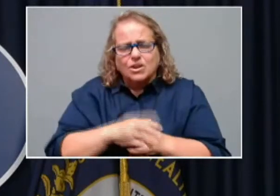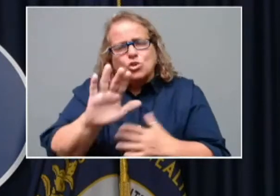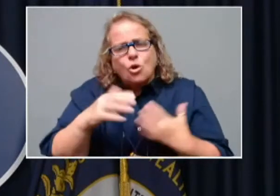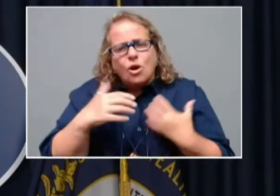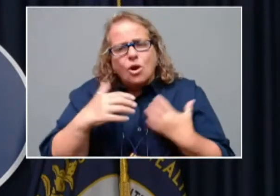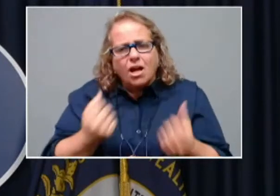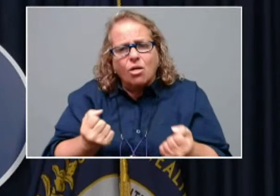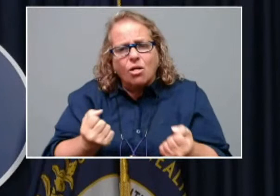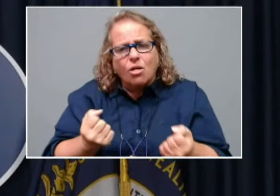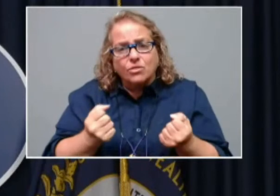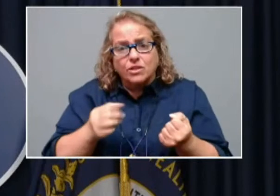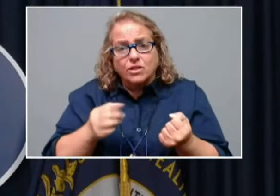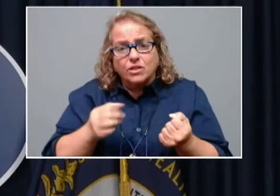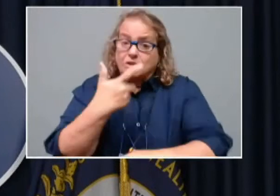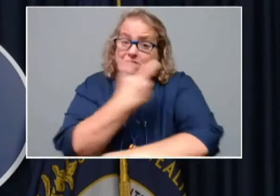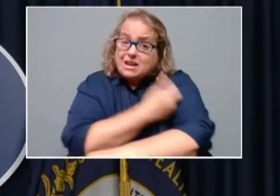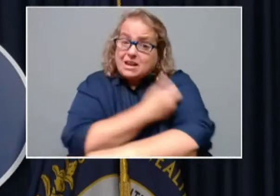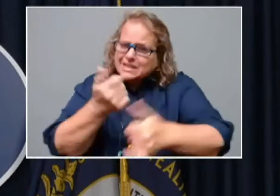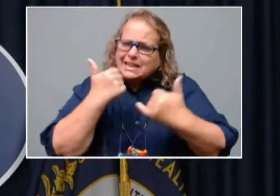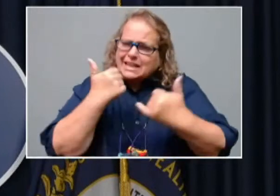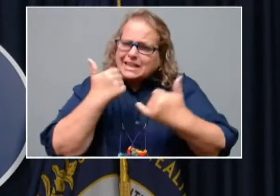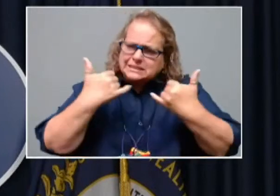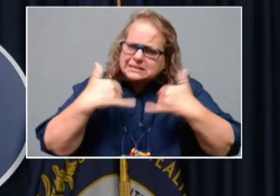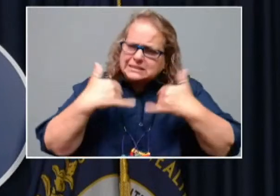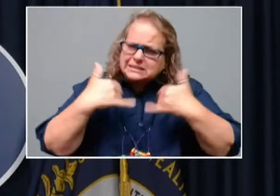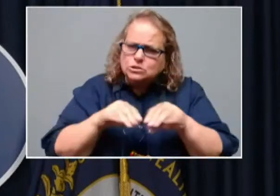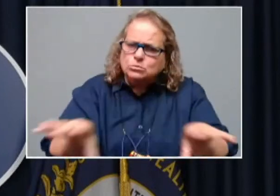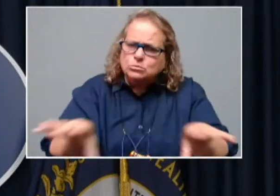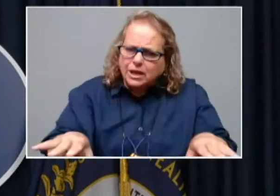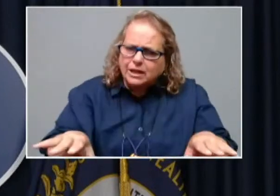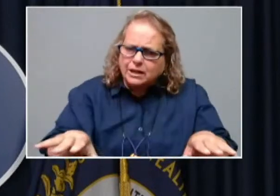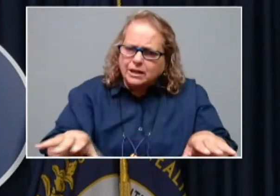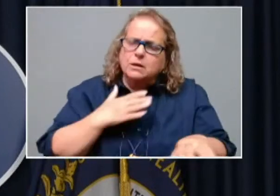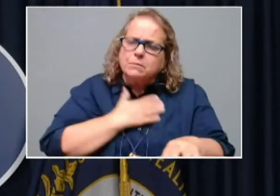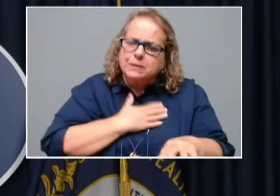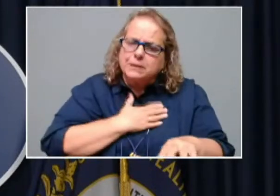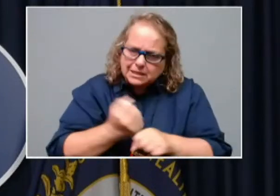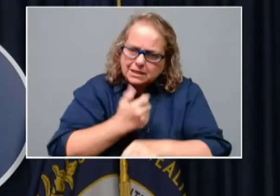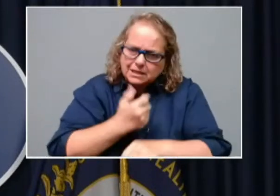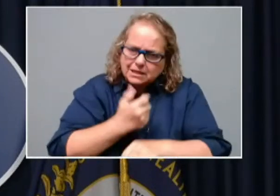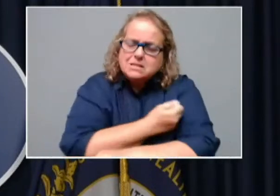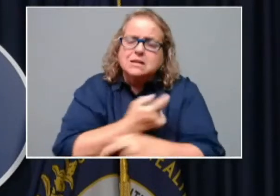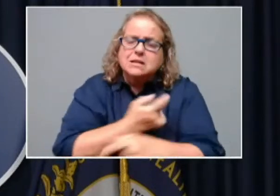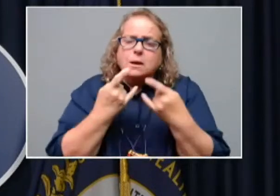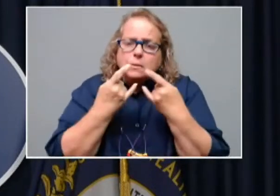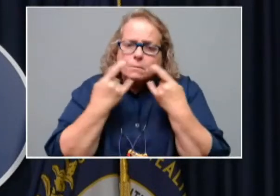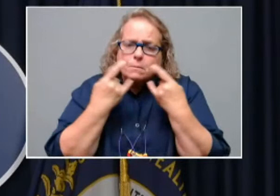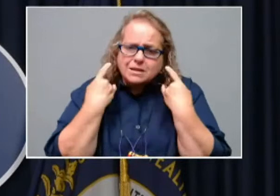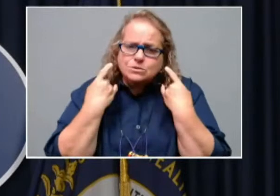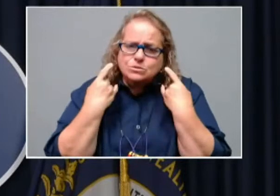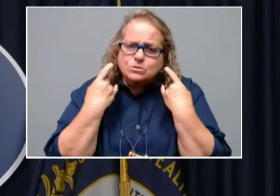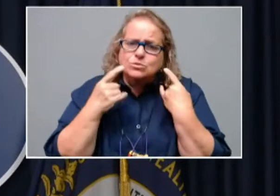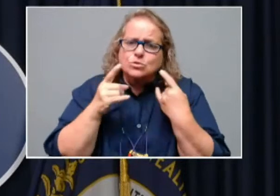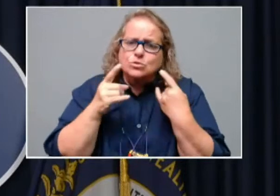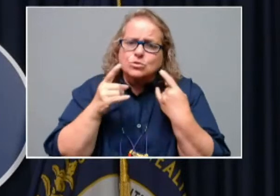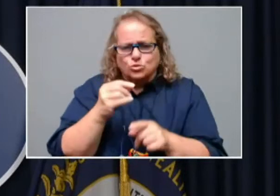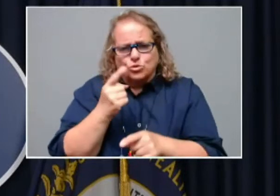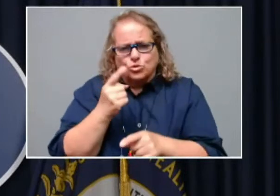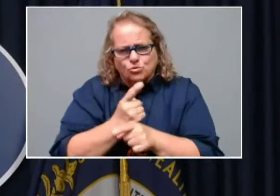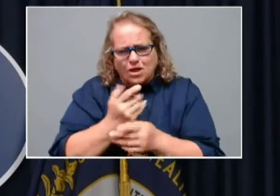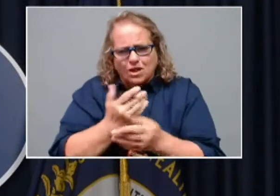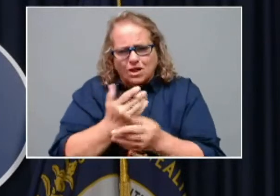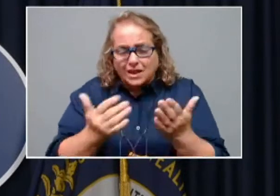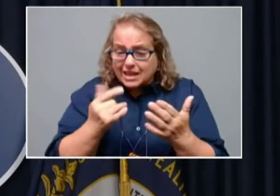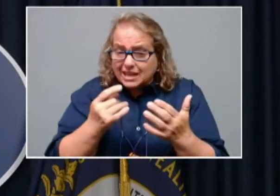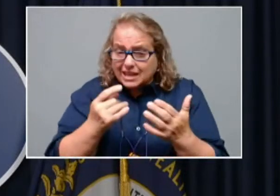still spread it. So please, please get vaccinated, put on a mask, do the right thing. This is a very scary time, and be careful in